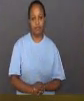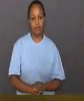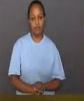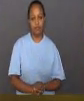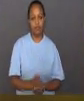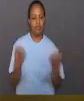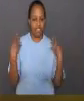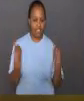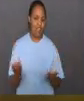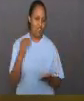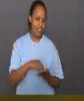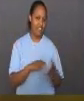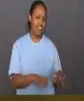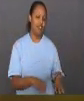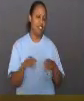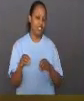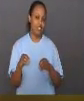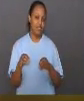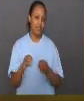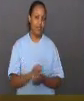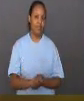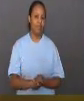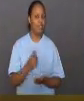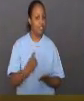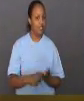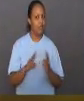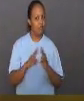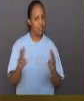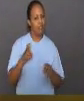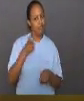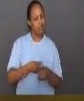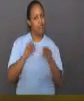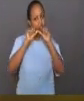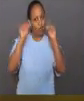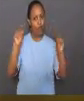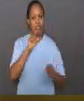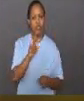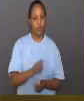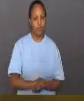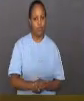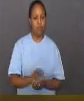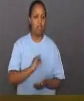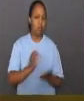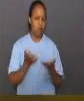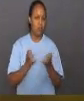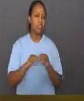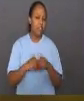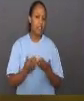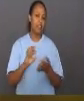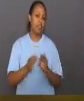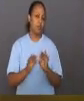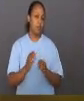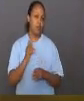Hello again, students. This is a very serious topic. I wonder how you